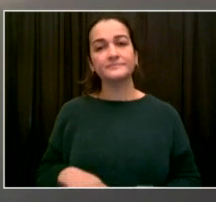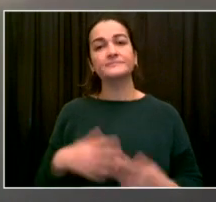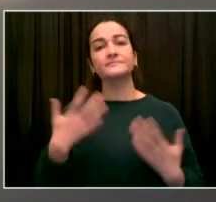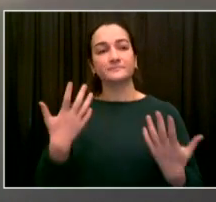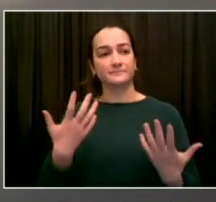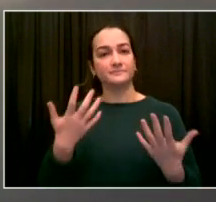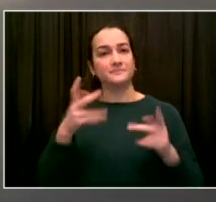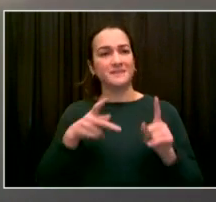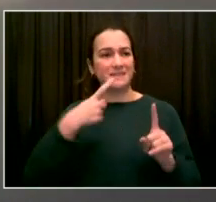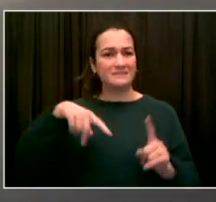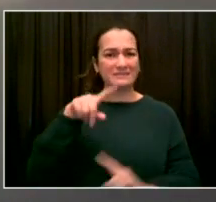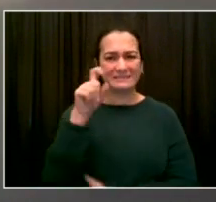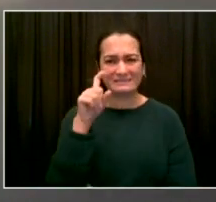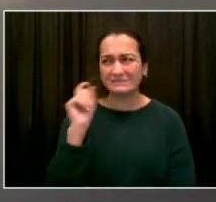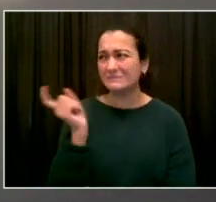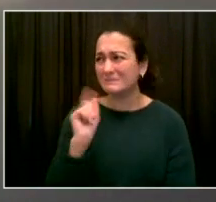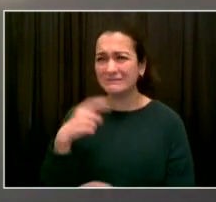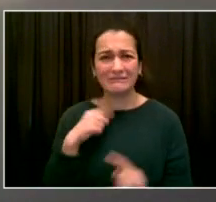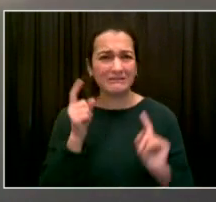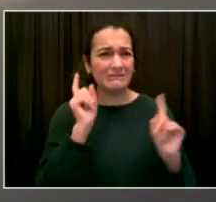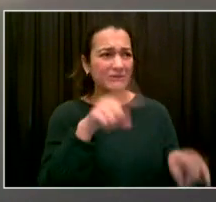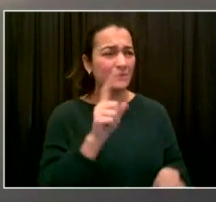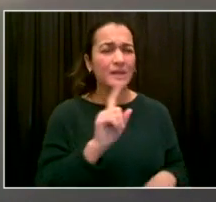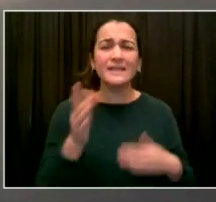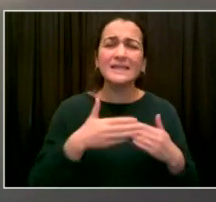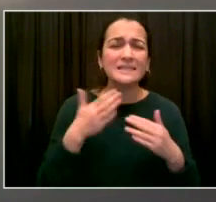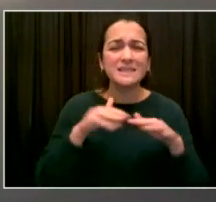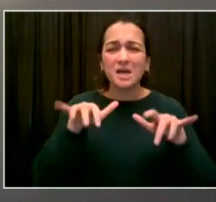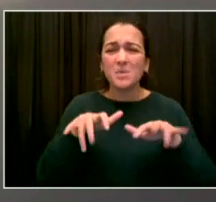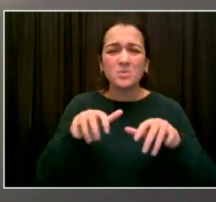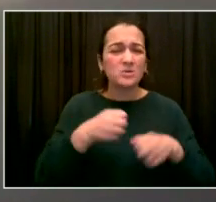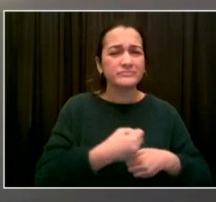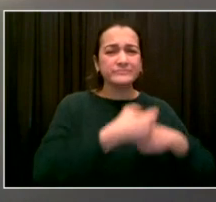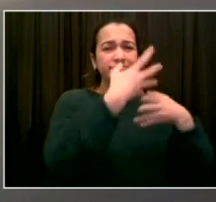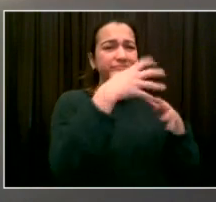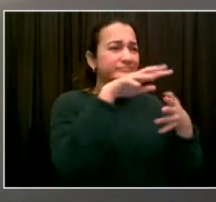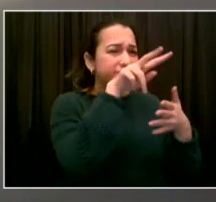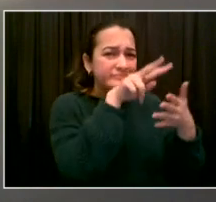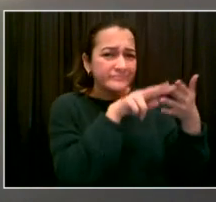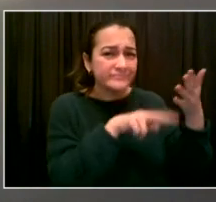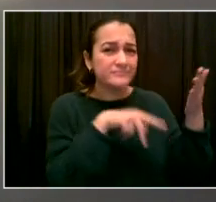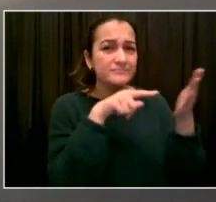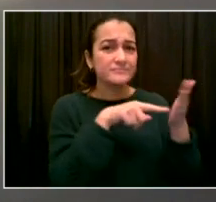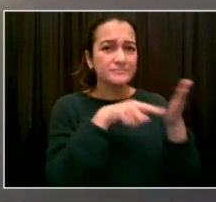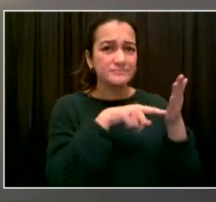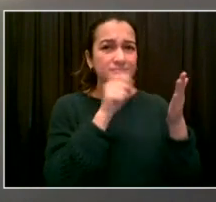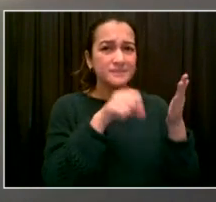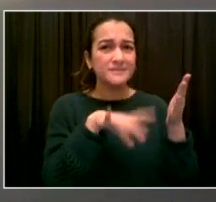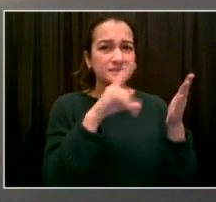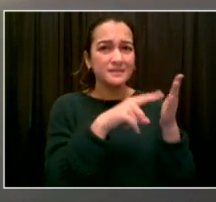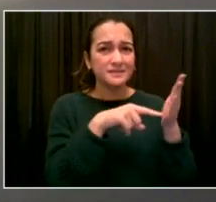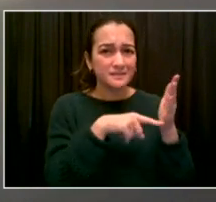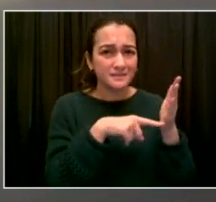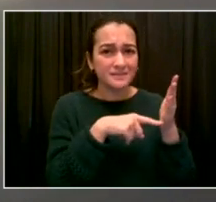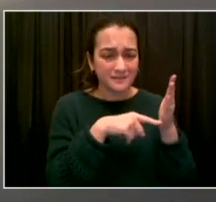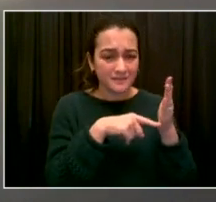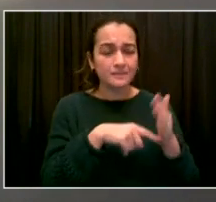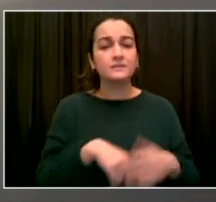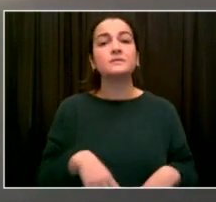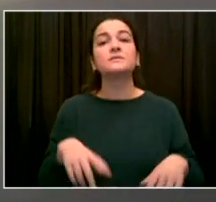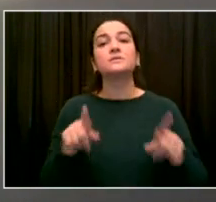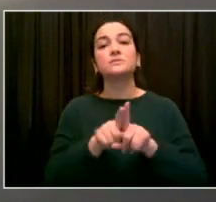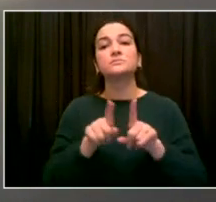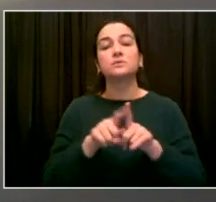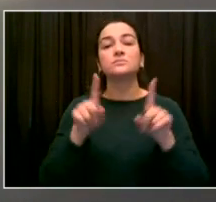under test and trace, and you'll see in real time how long the line is at all of our sites, and be able to